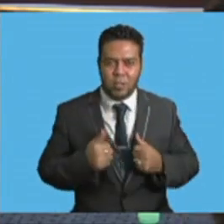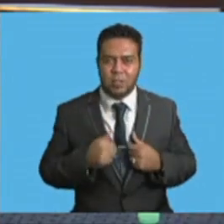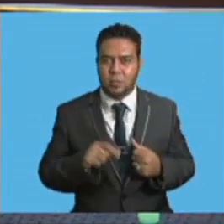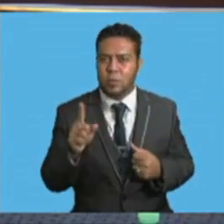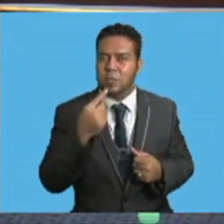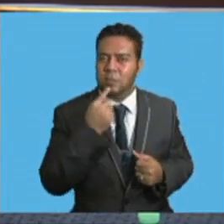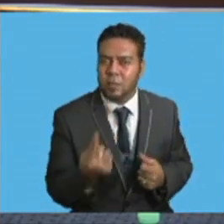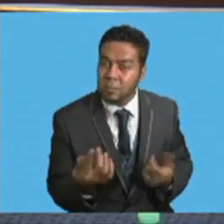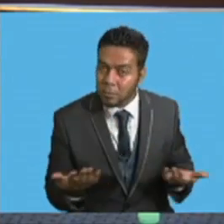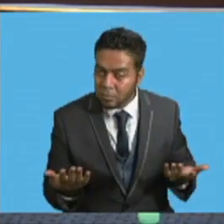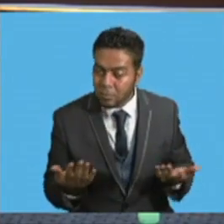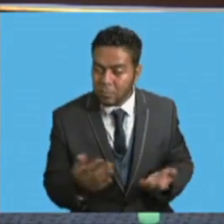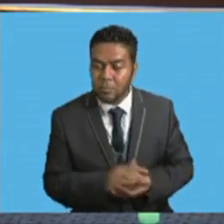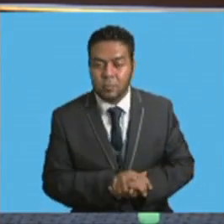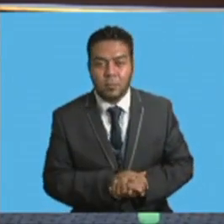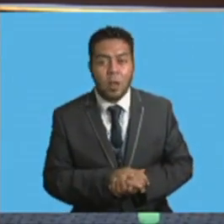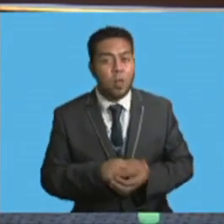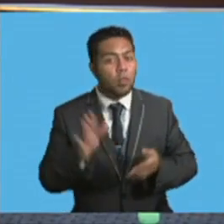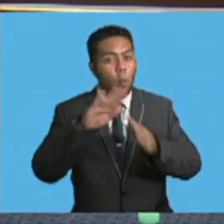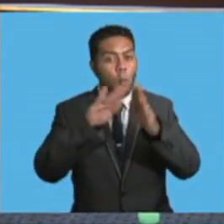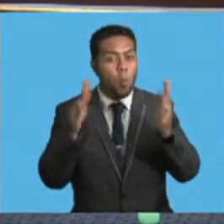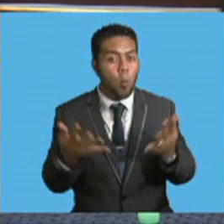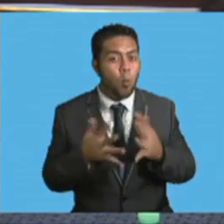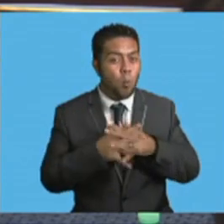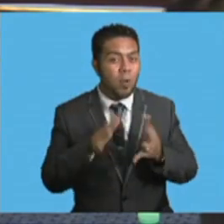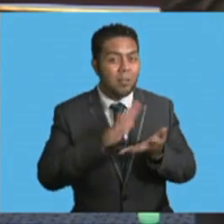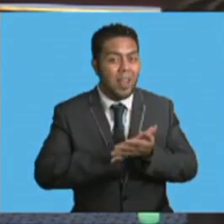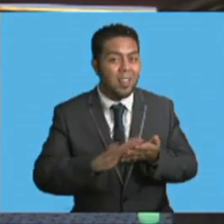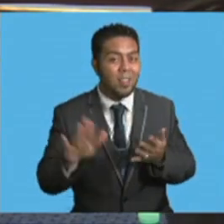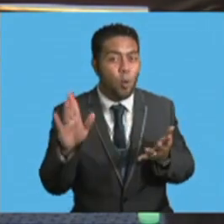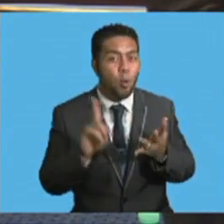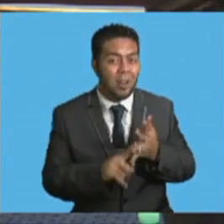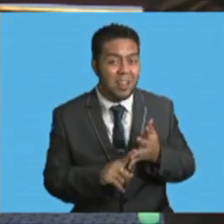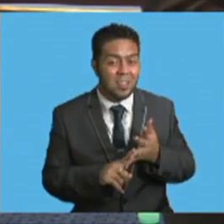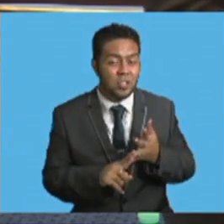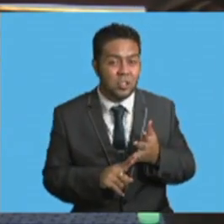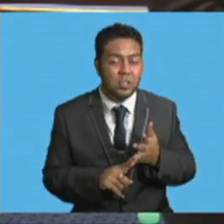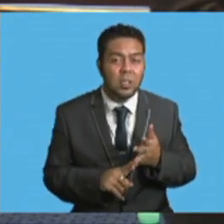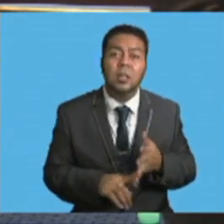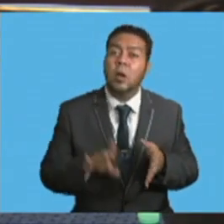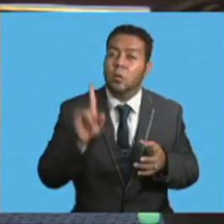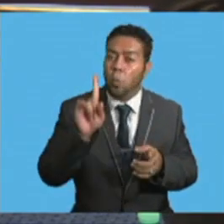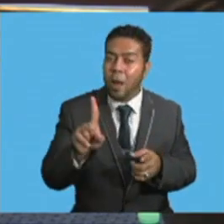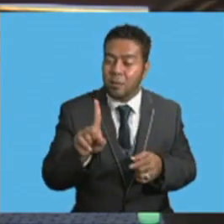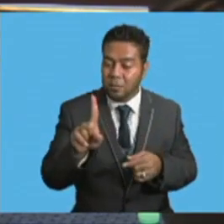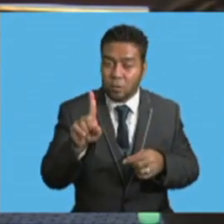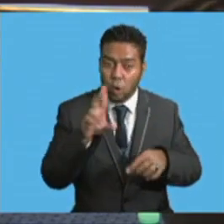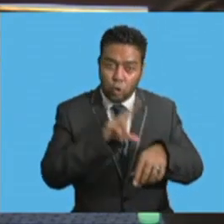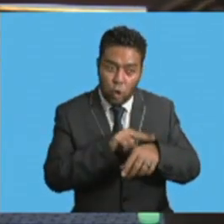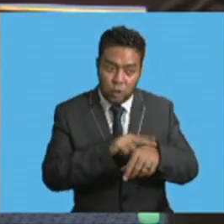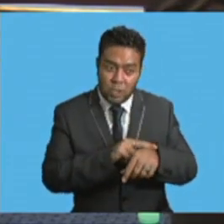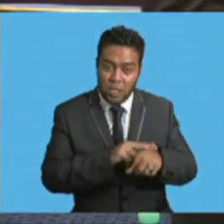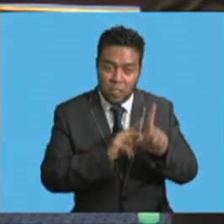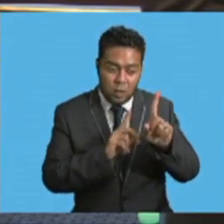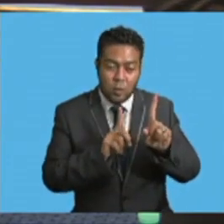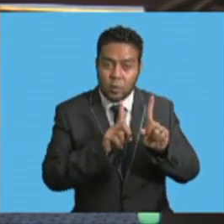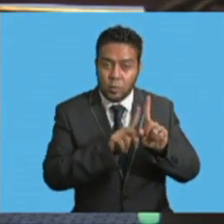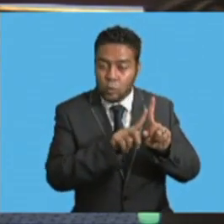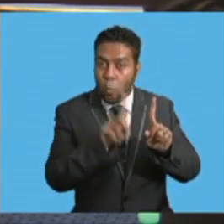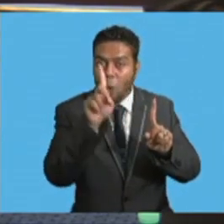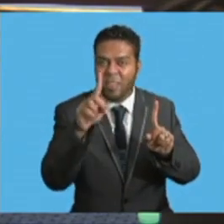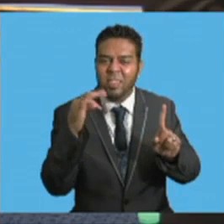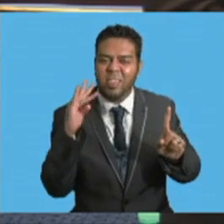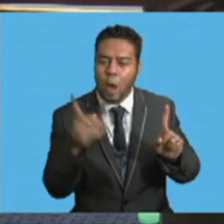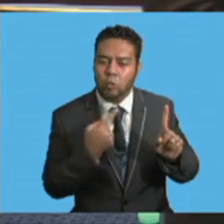Honorable Speaker, the World Health Organization minimum standard is 1 doctor to 1,000 of the